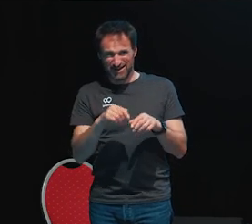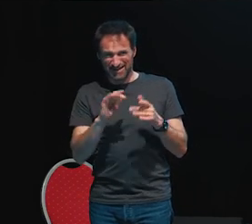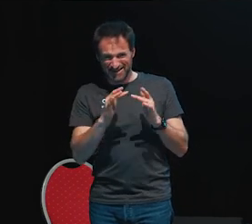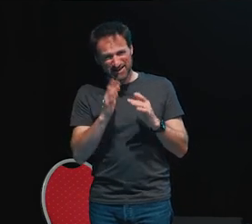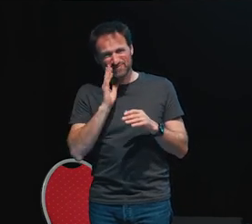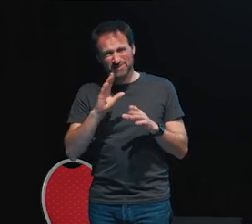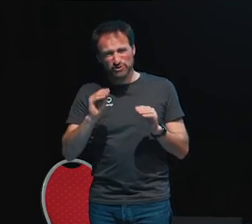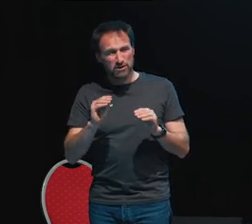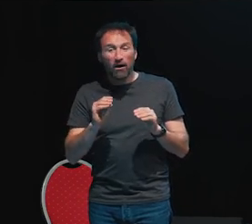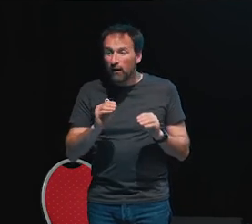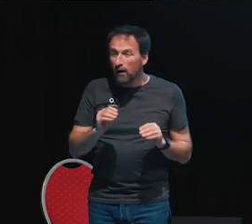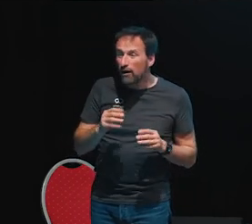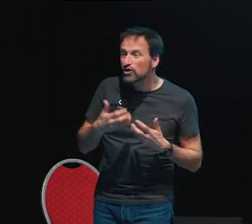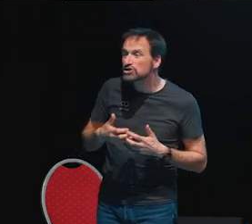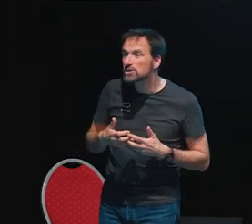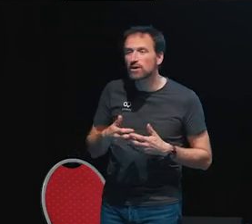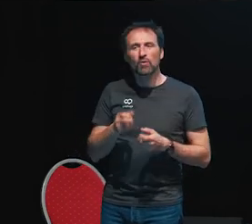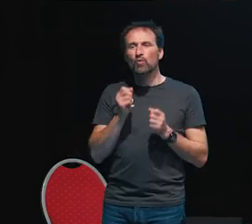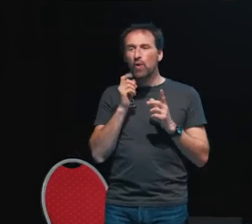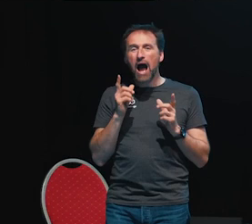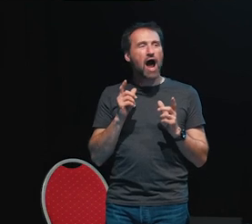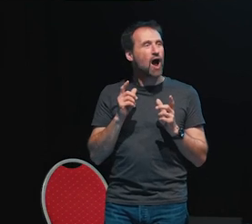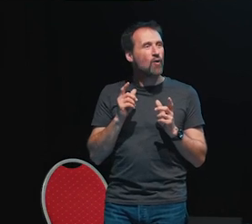that. Oh, it worked. That was surprising. OK,